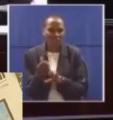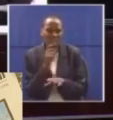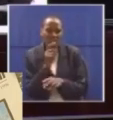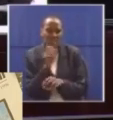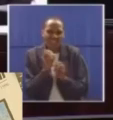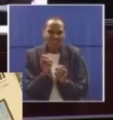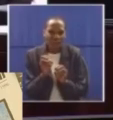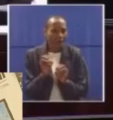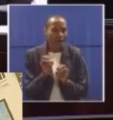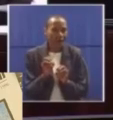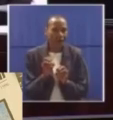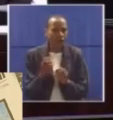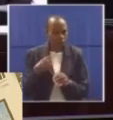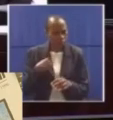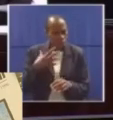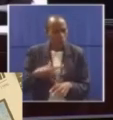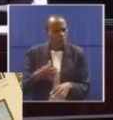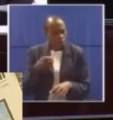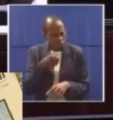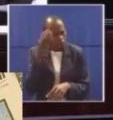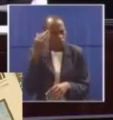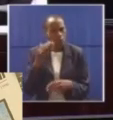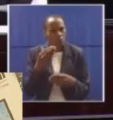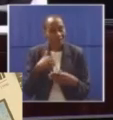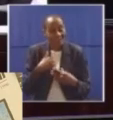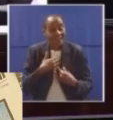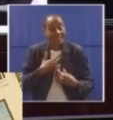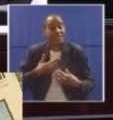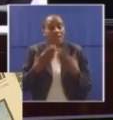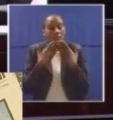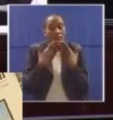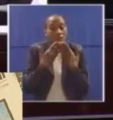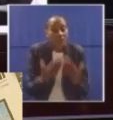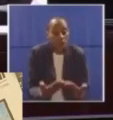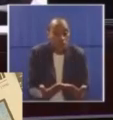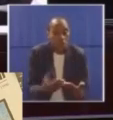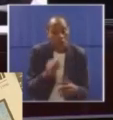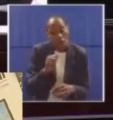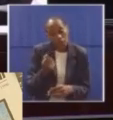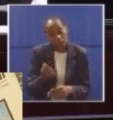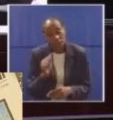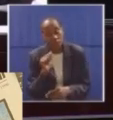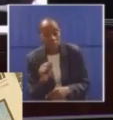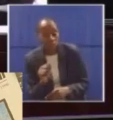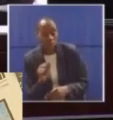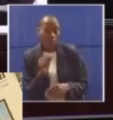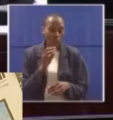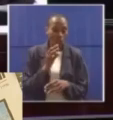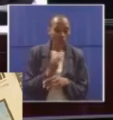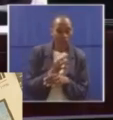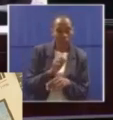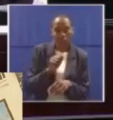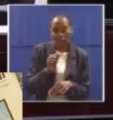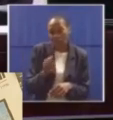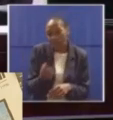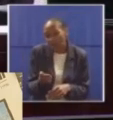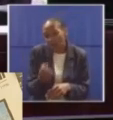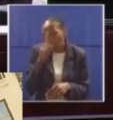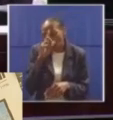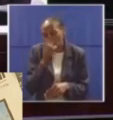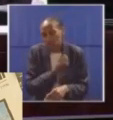for the service that their husbands and their sons, it's often been men who have